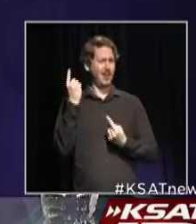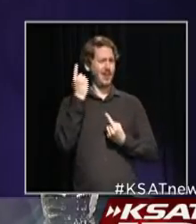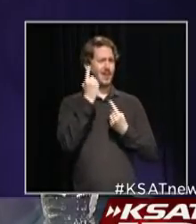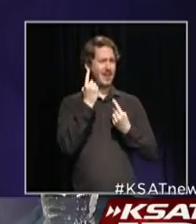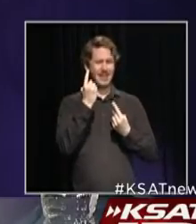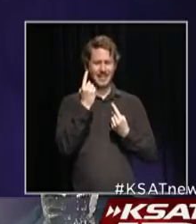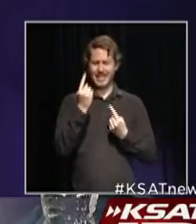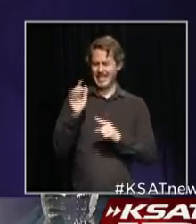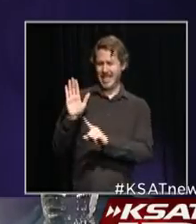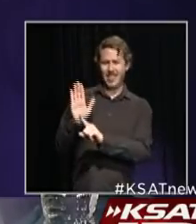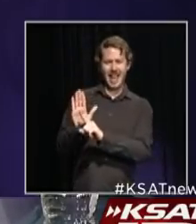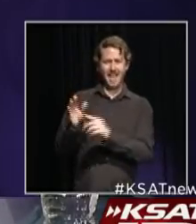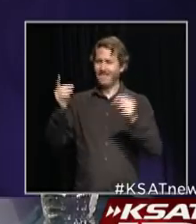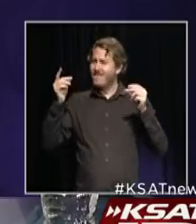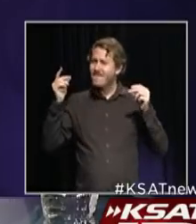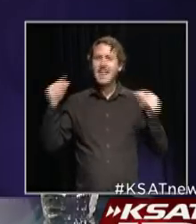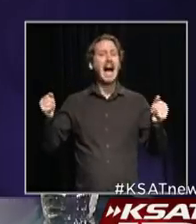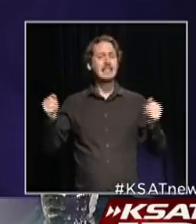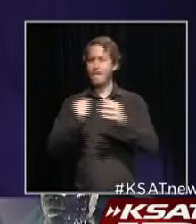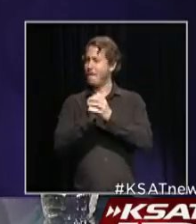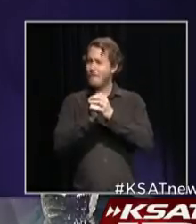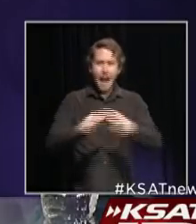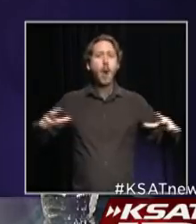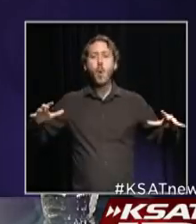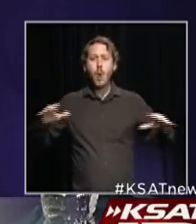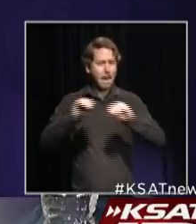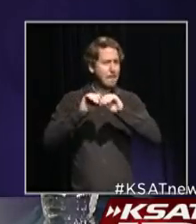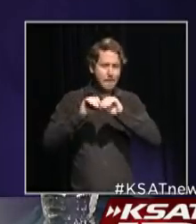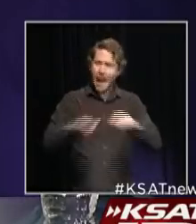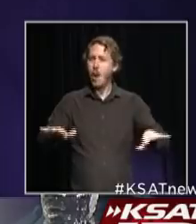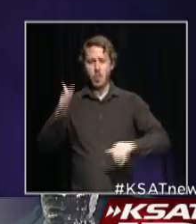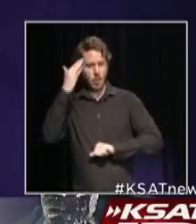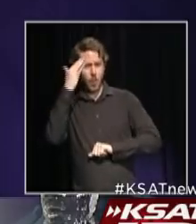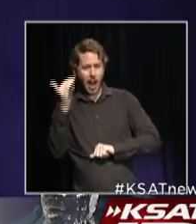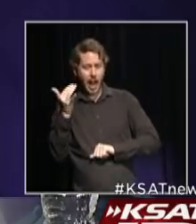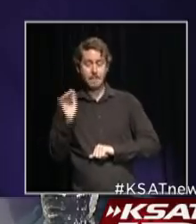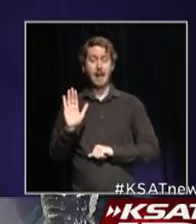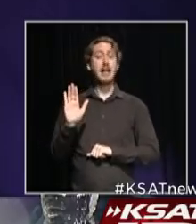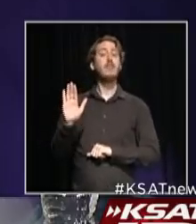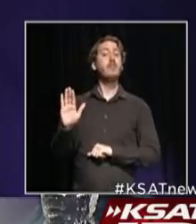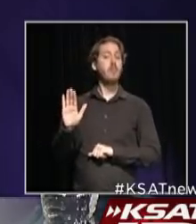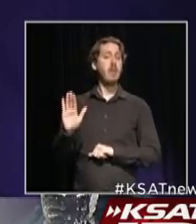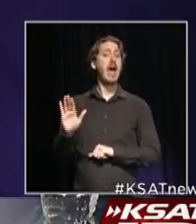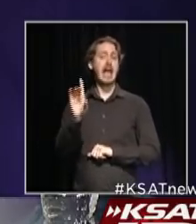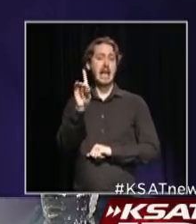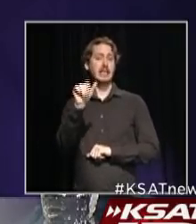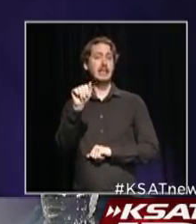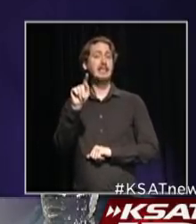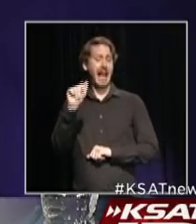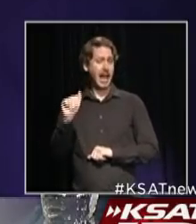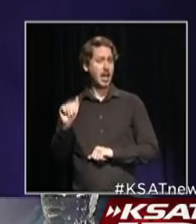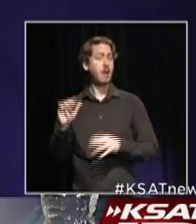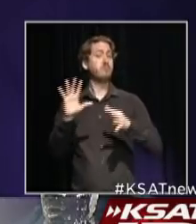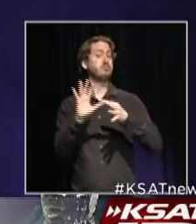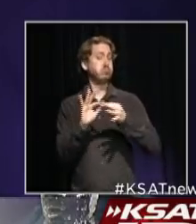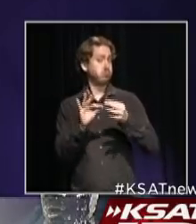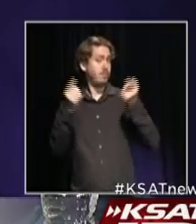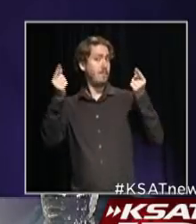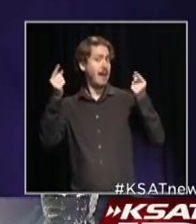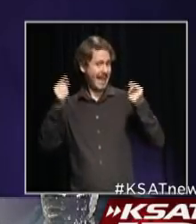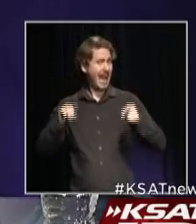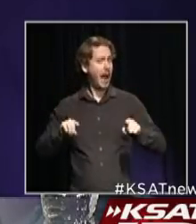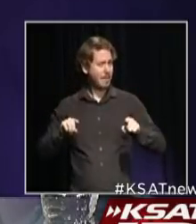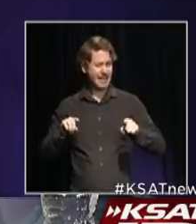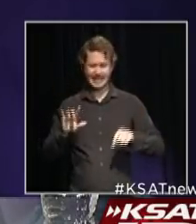that was so fast and so quick. And according to the data in the story, there's been